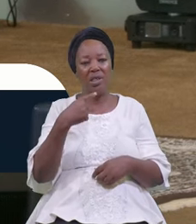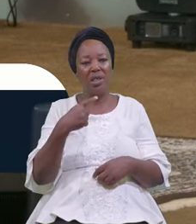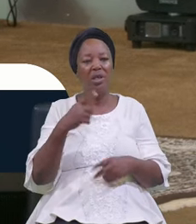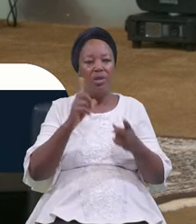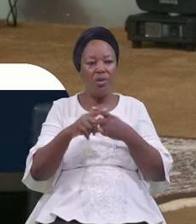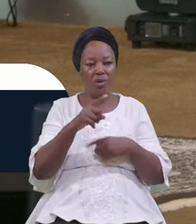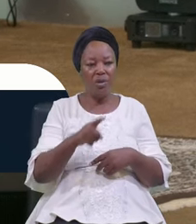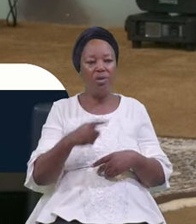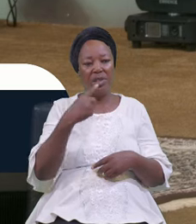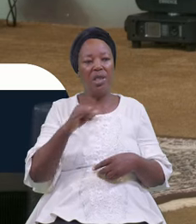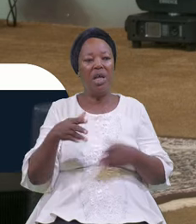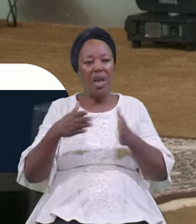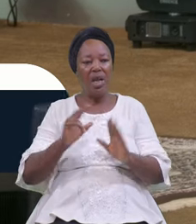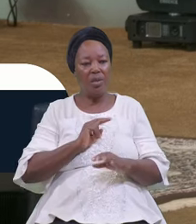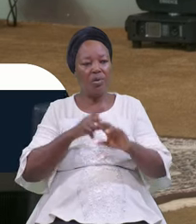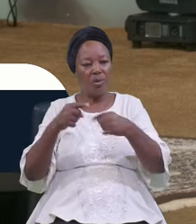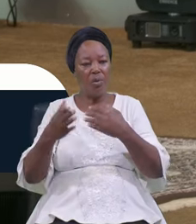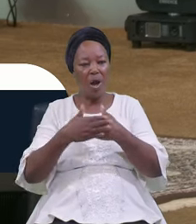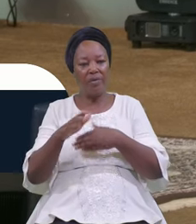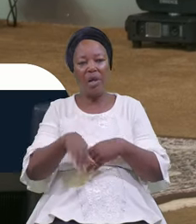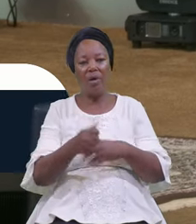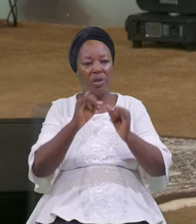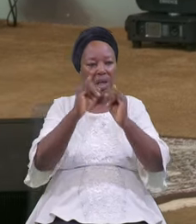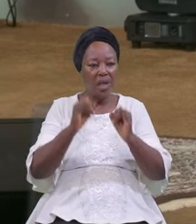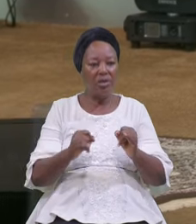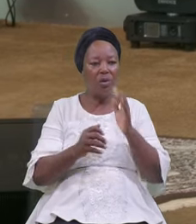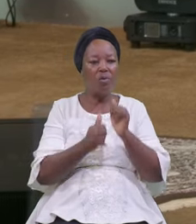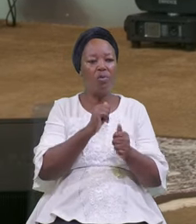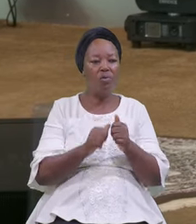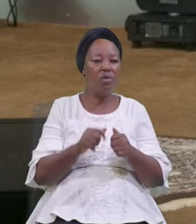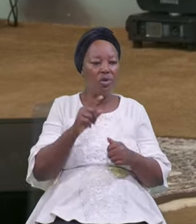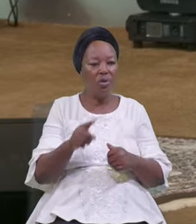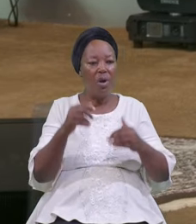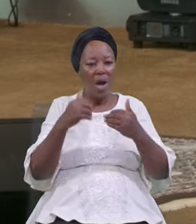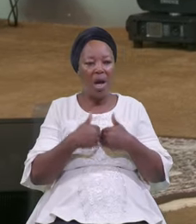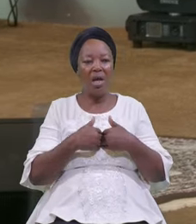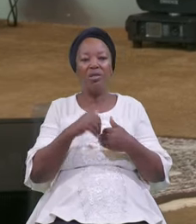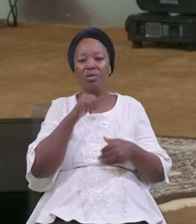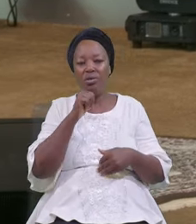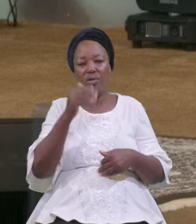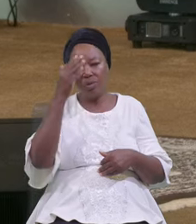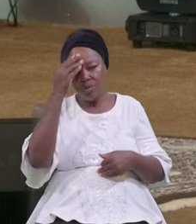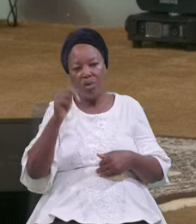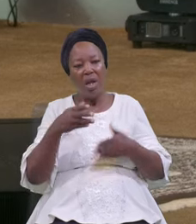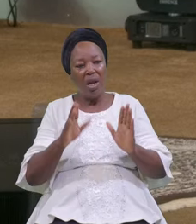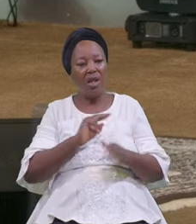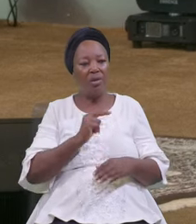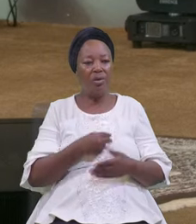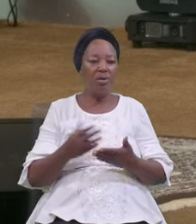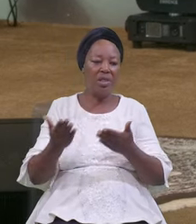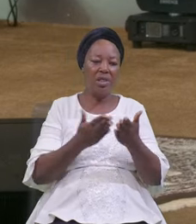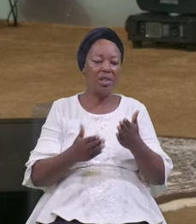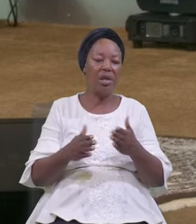go after other gods which thou hast not known, and let us serve